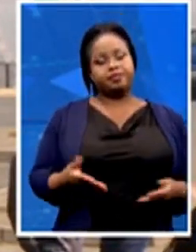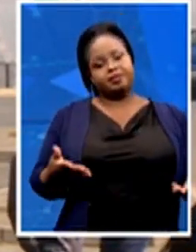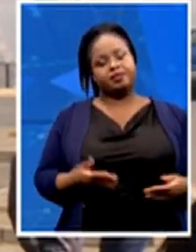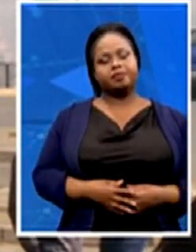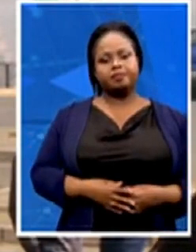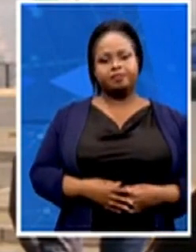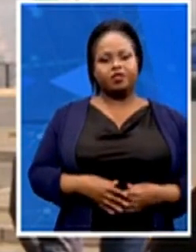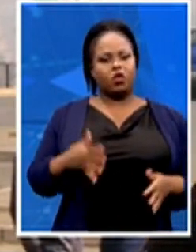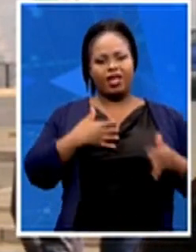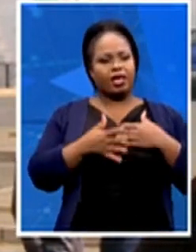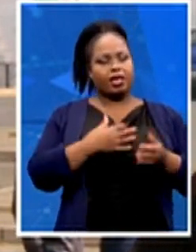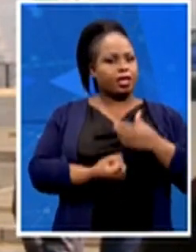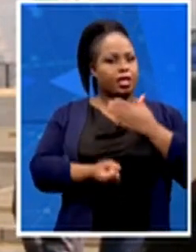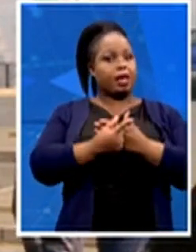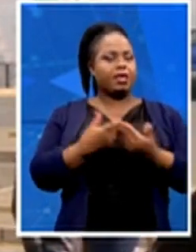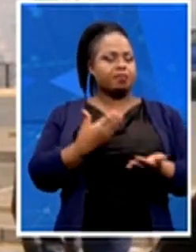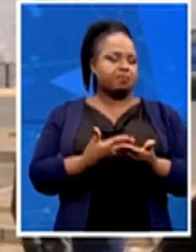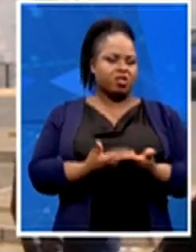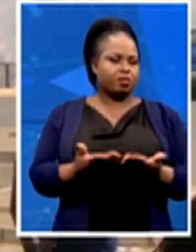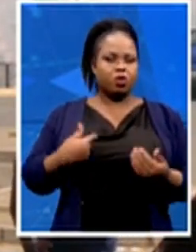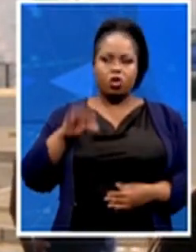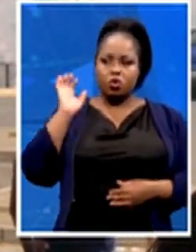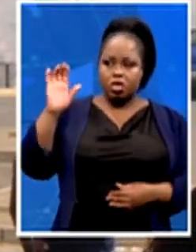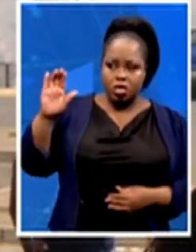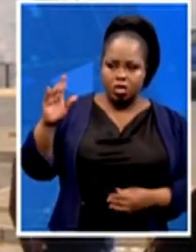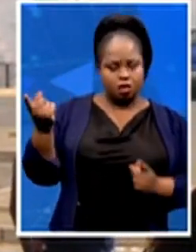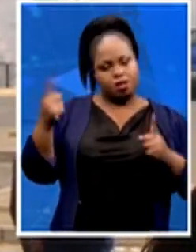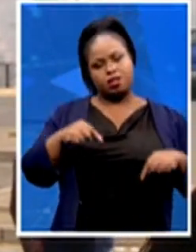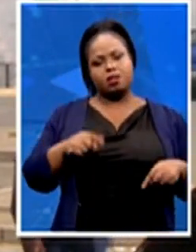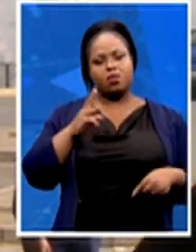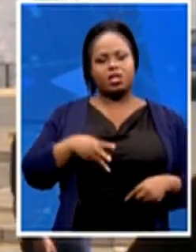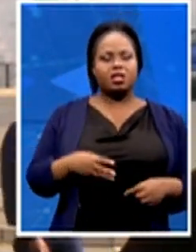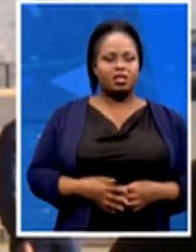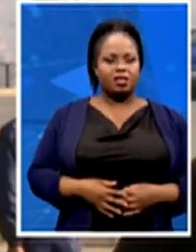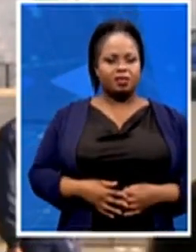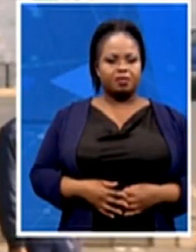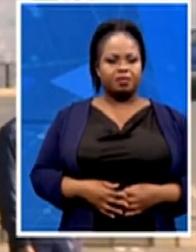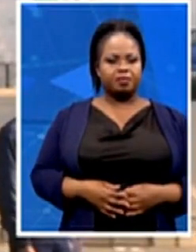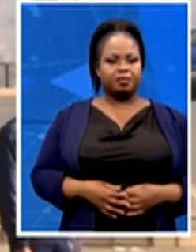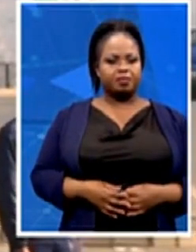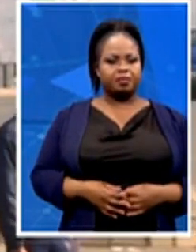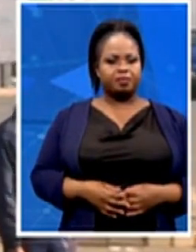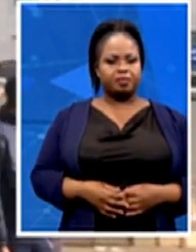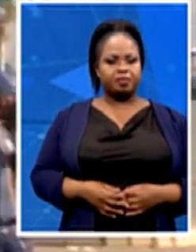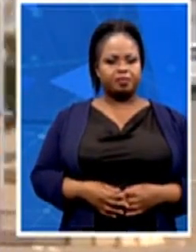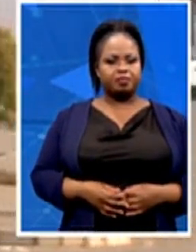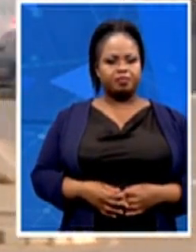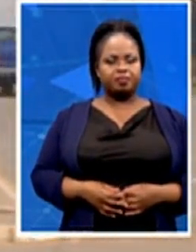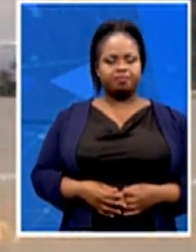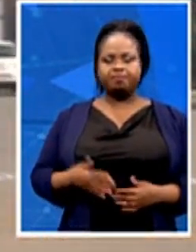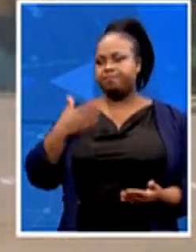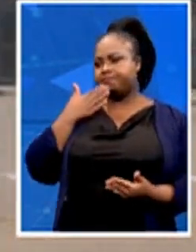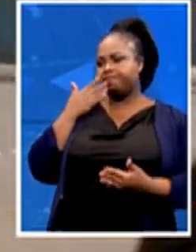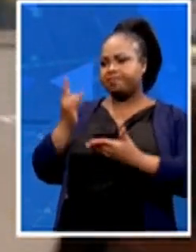backup or any system that we need from the police side. Thank you so much for speaking to us. There you have it, one of the community